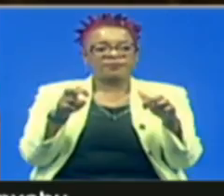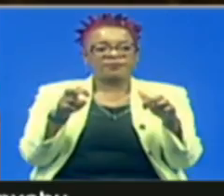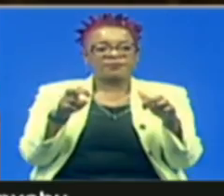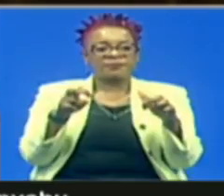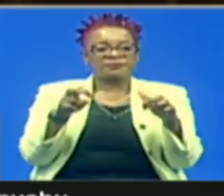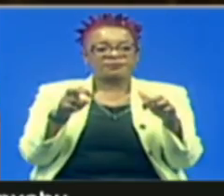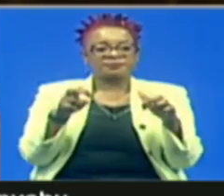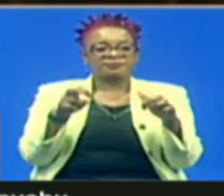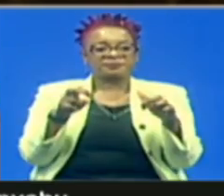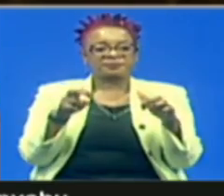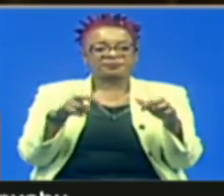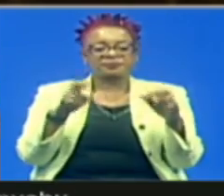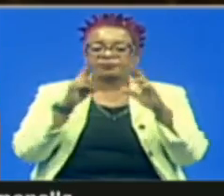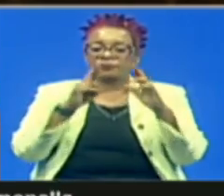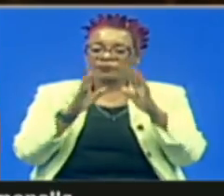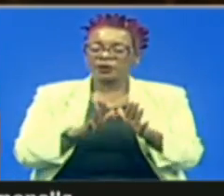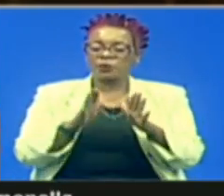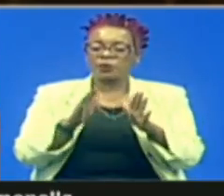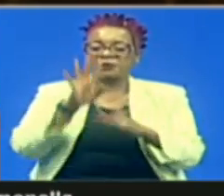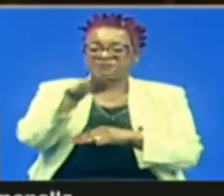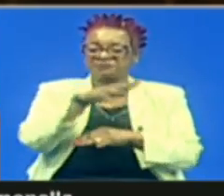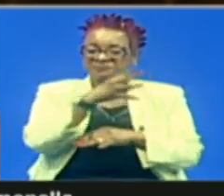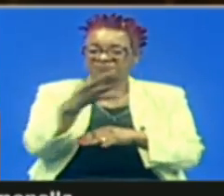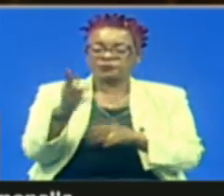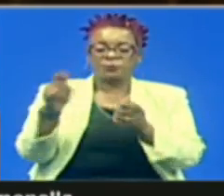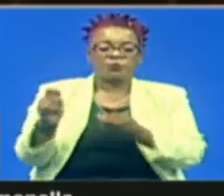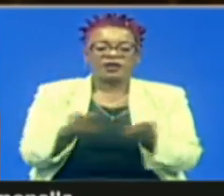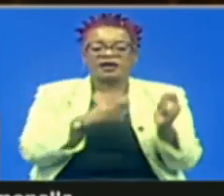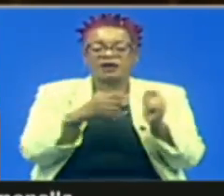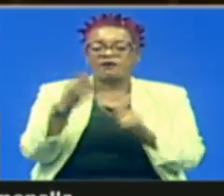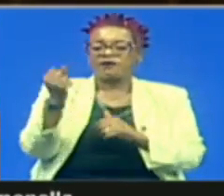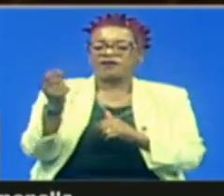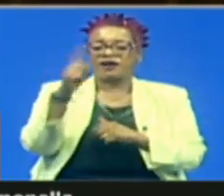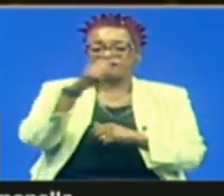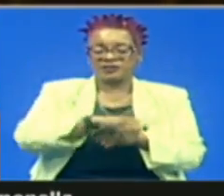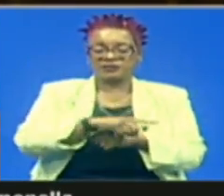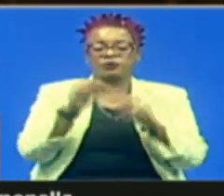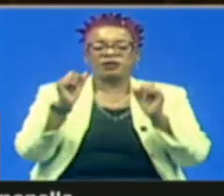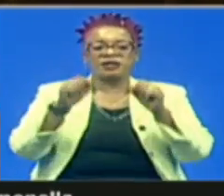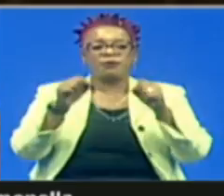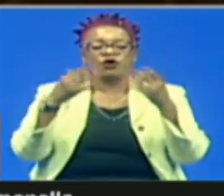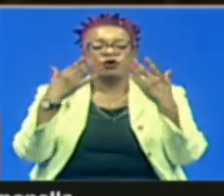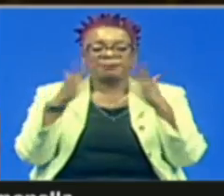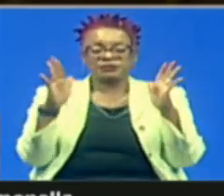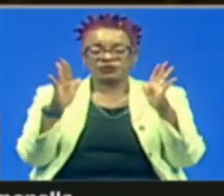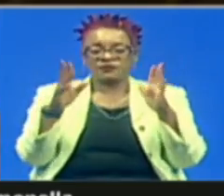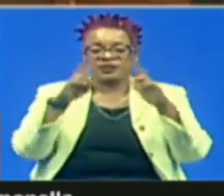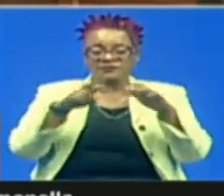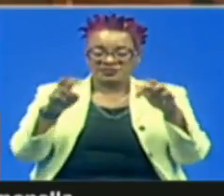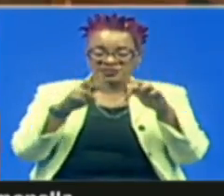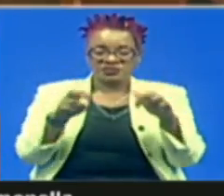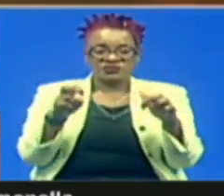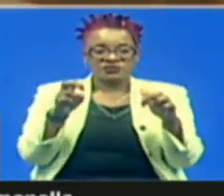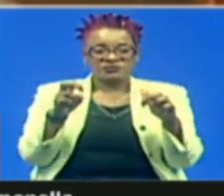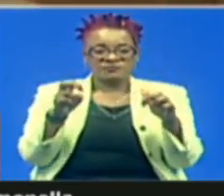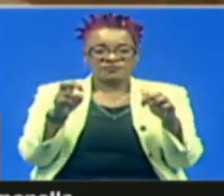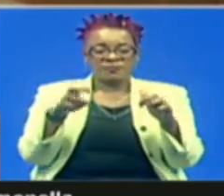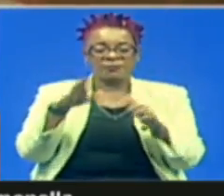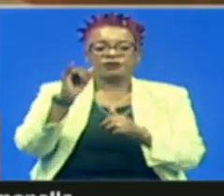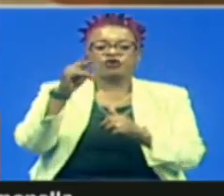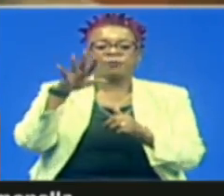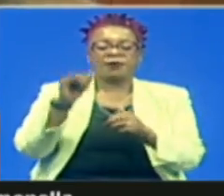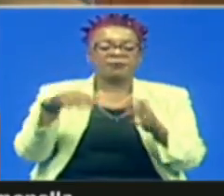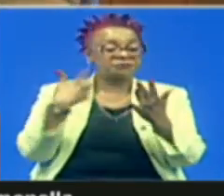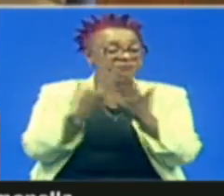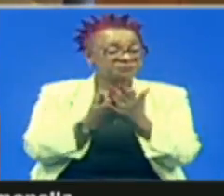be held at Mudaiga Police Station for 5 days to enable the completion of the investigations. Itumbi was arrested